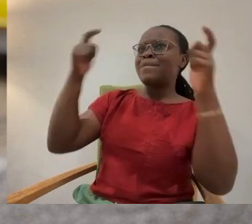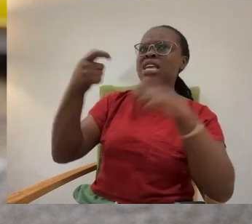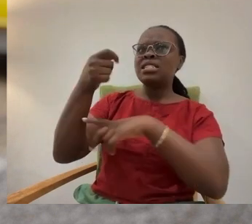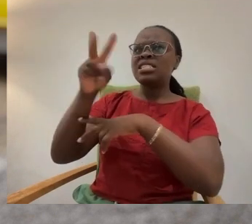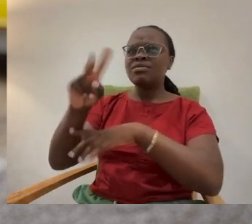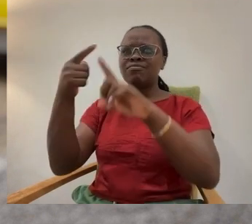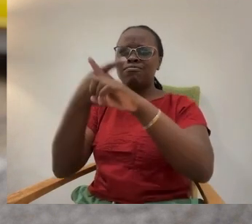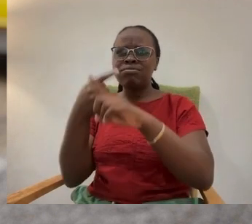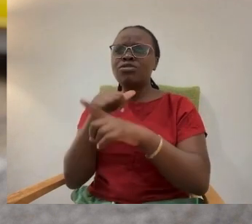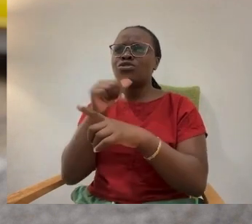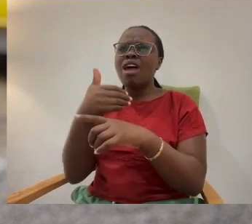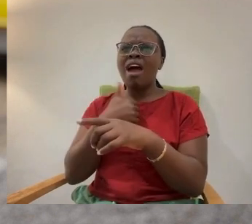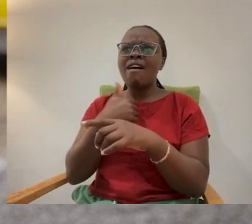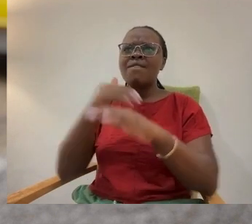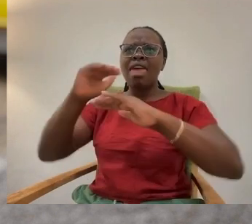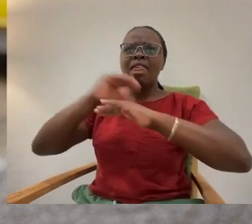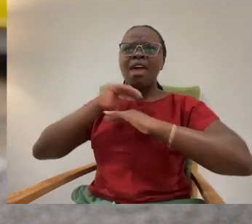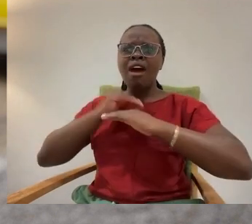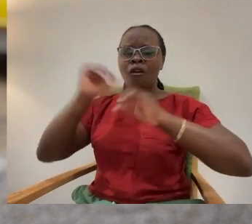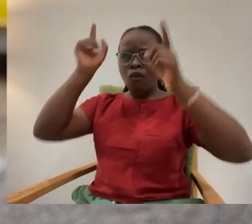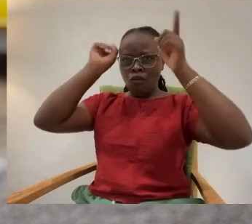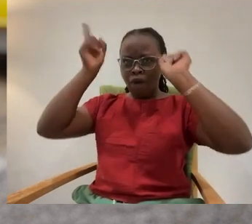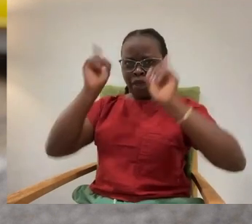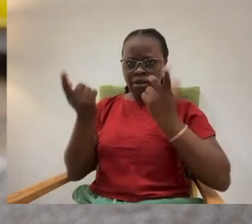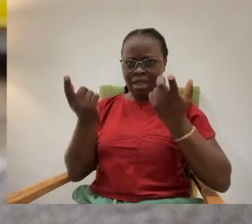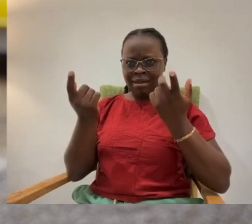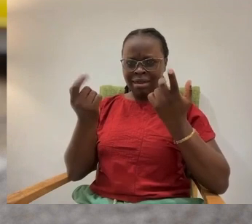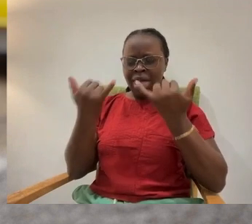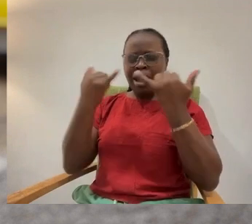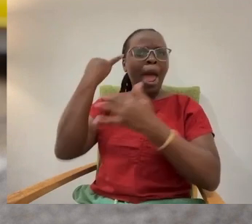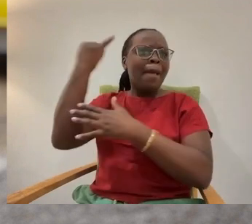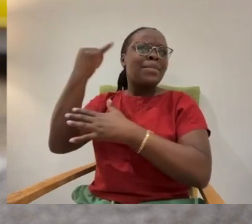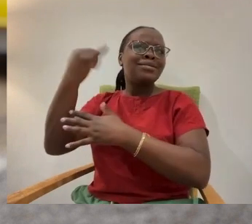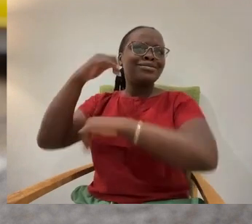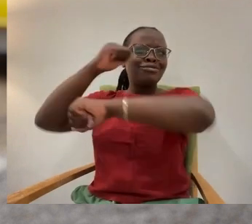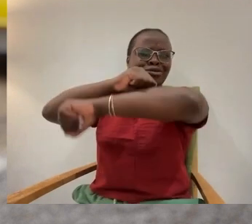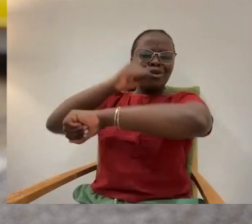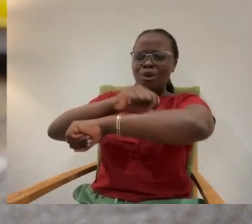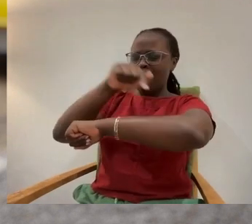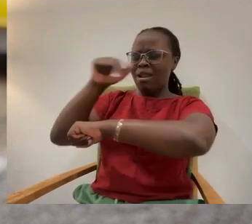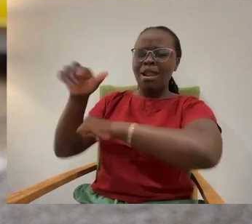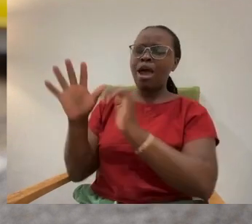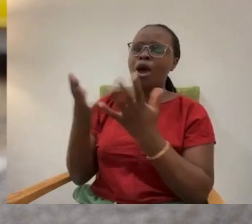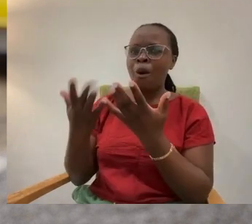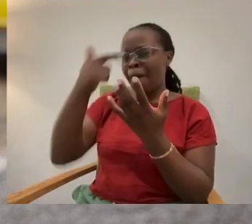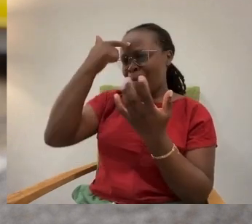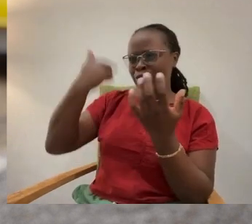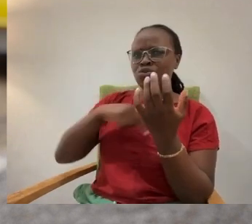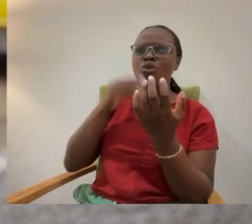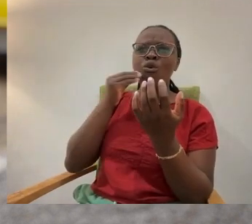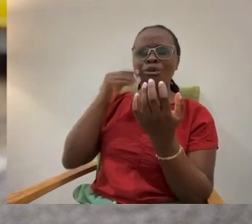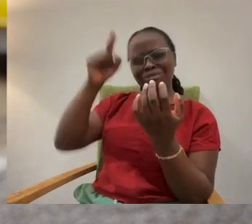have, they didn't have fiber or optic around the school because we are in a more rural